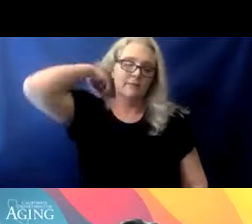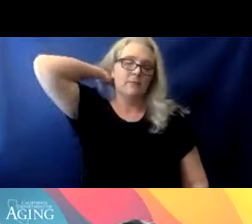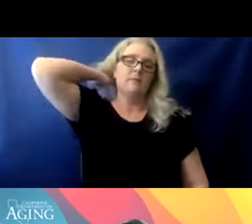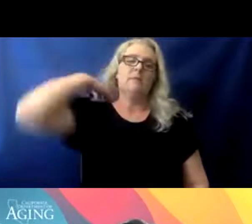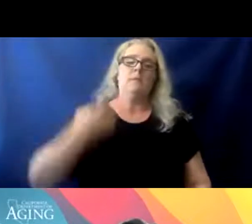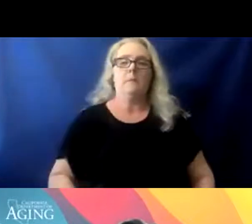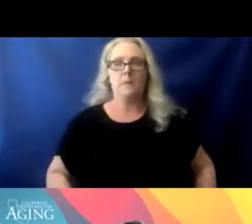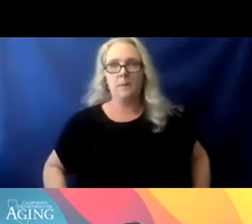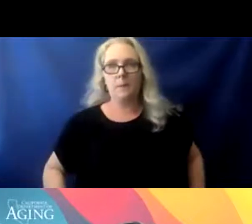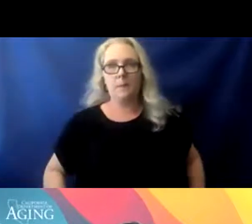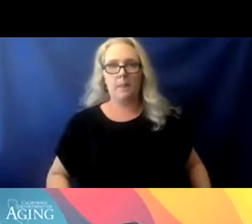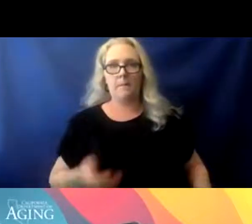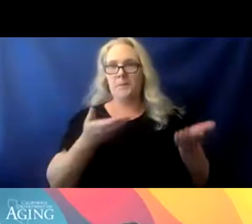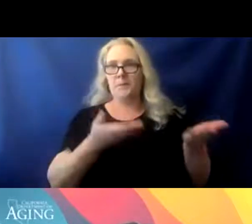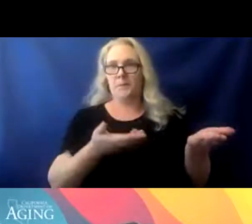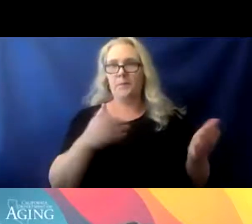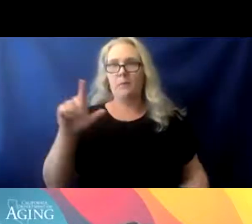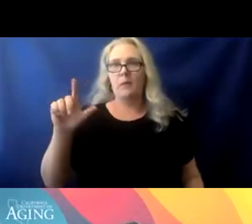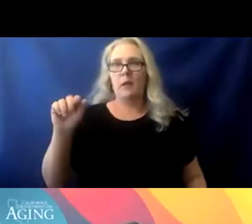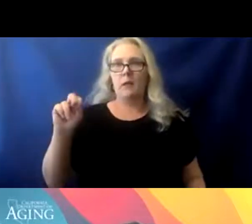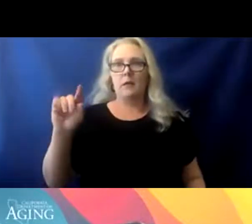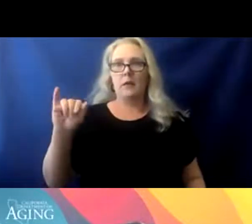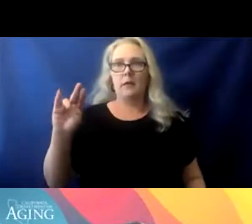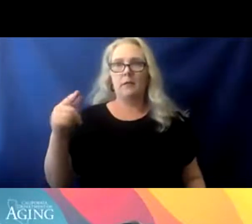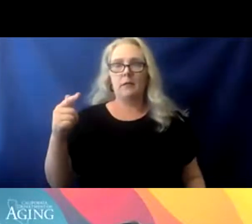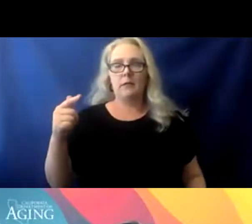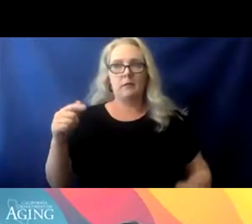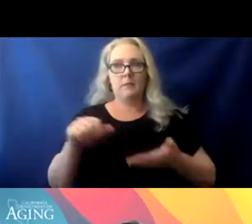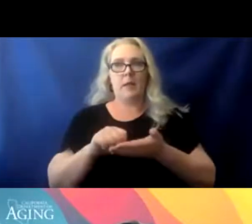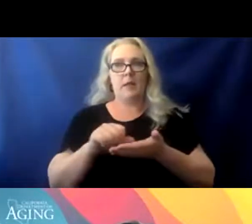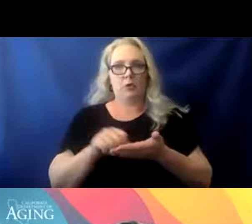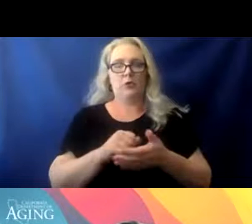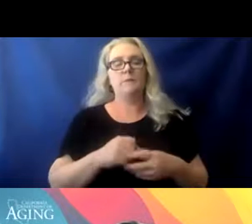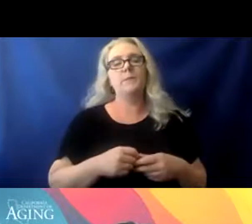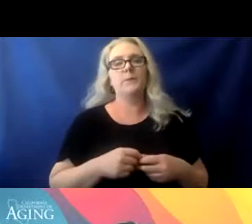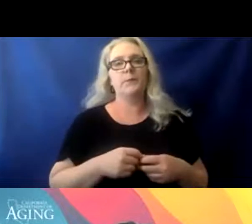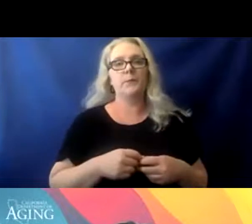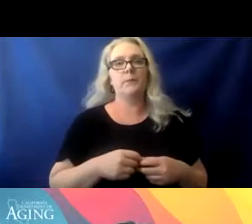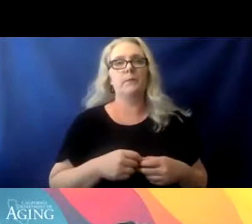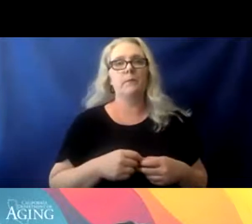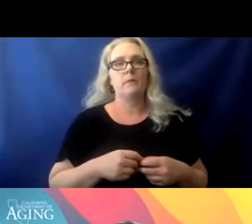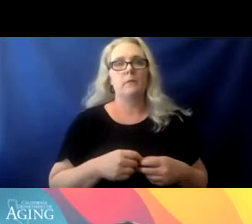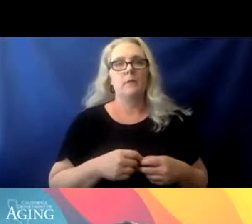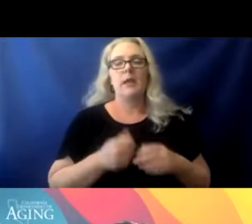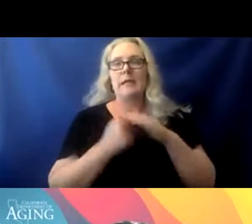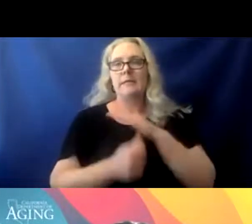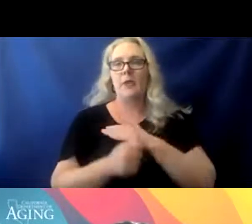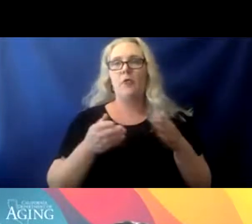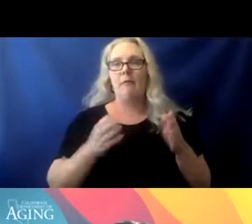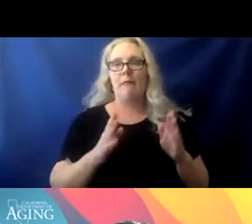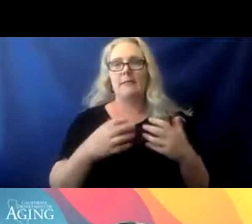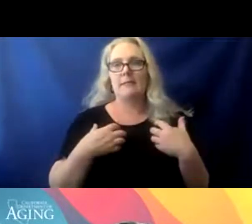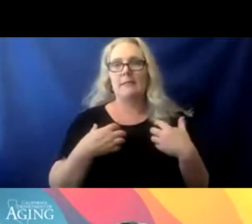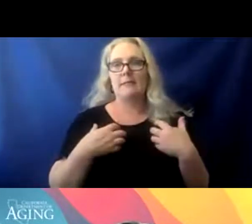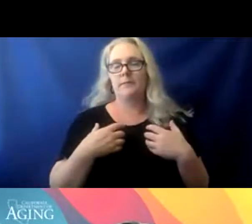here the landing page for the data dashboard for aging. Again, it is within that Let's Get Healthy California